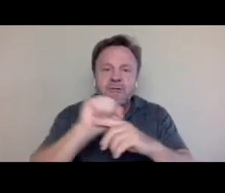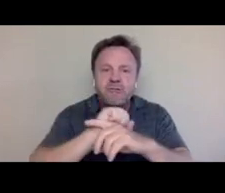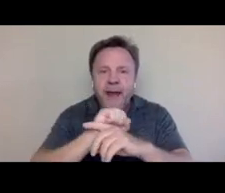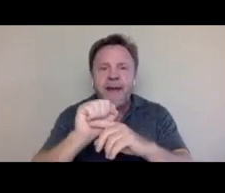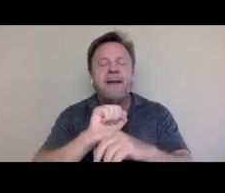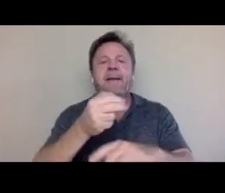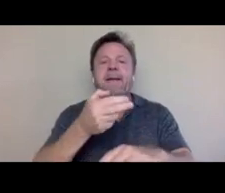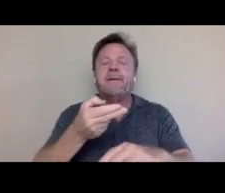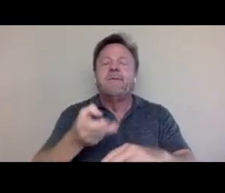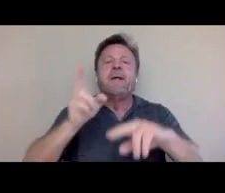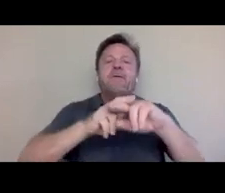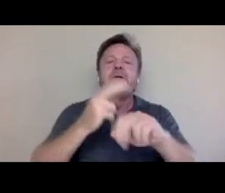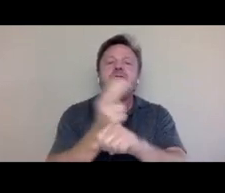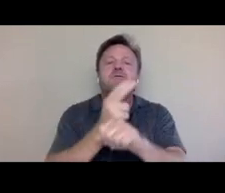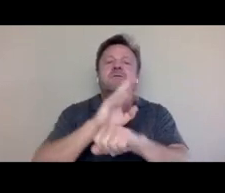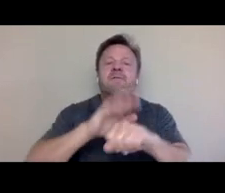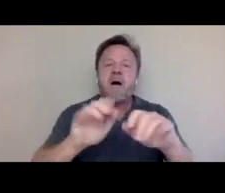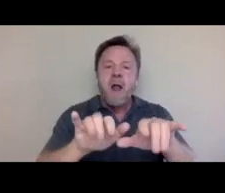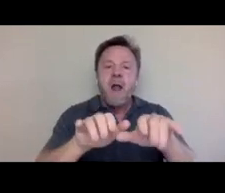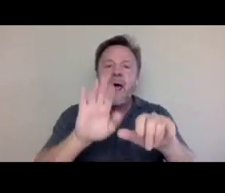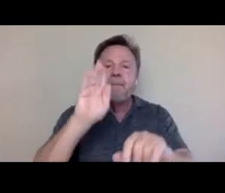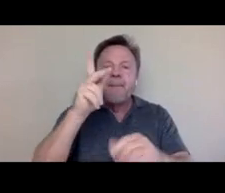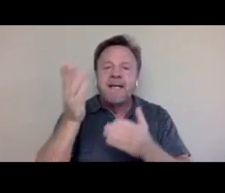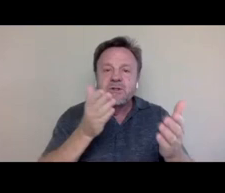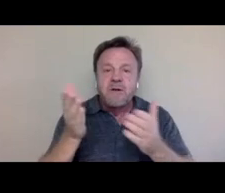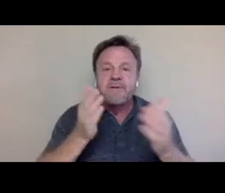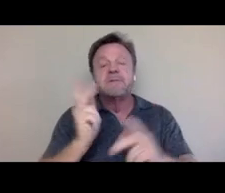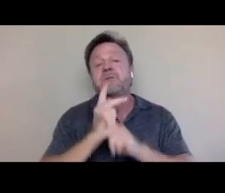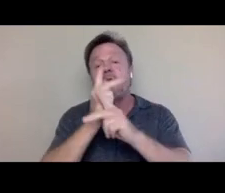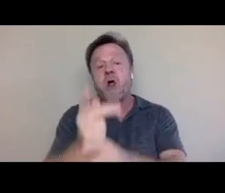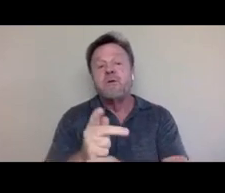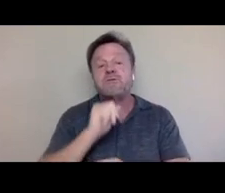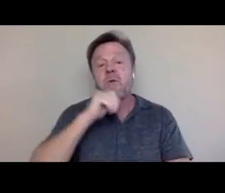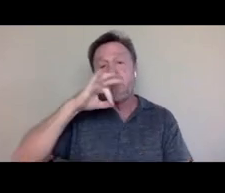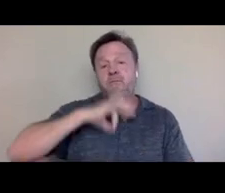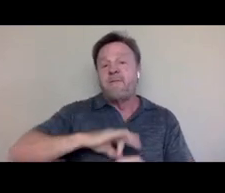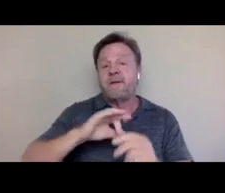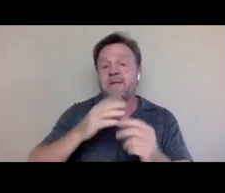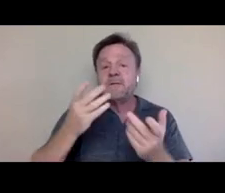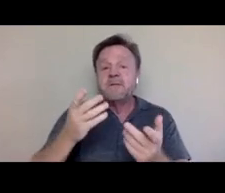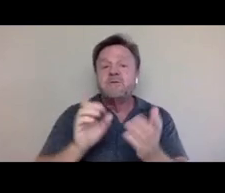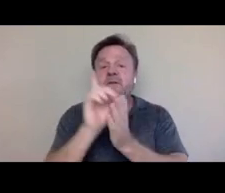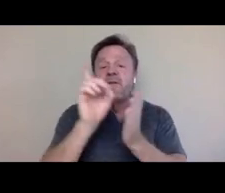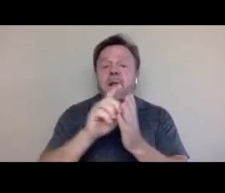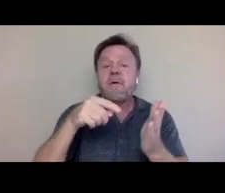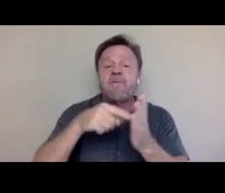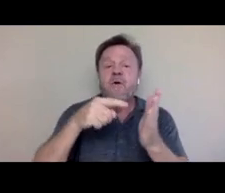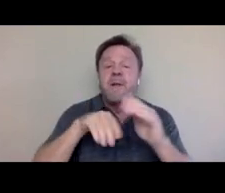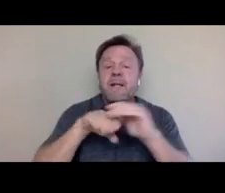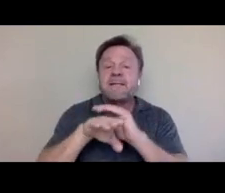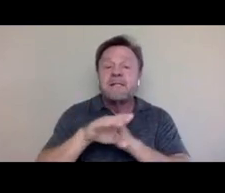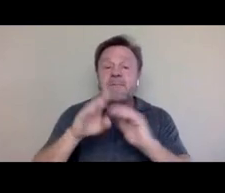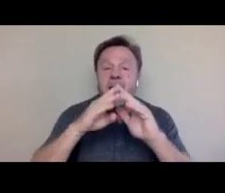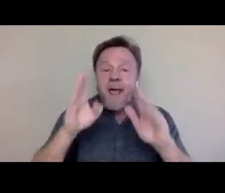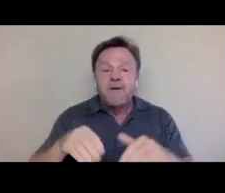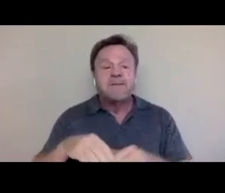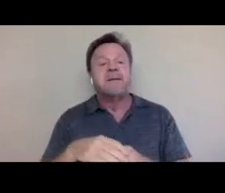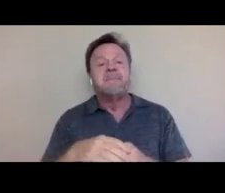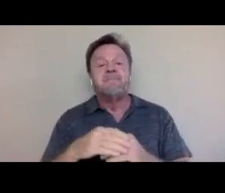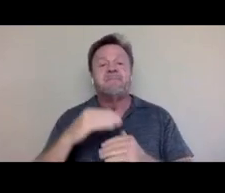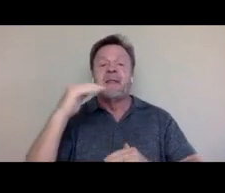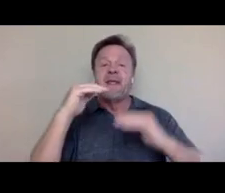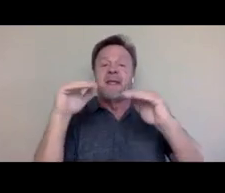of online banking services, loans to nonprofits to develop affordable and accessible housing, in-kind donation of